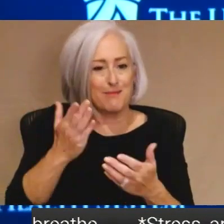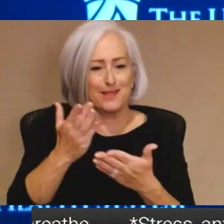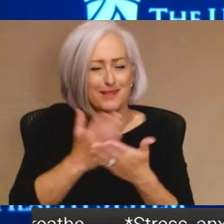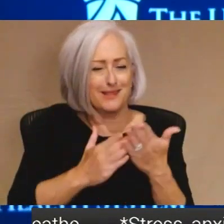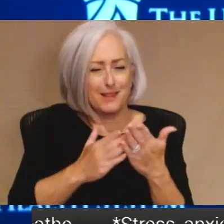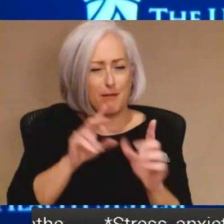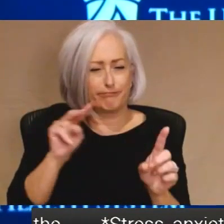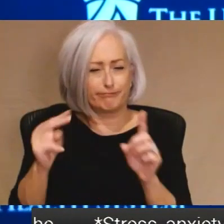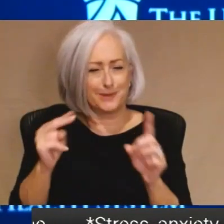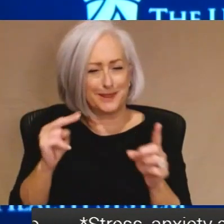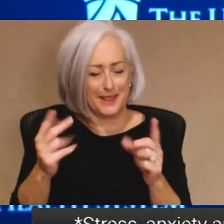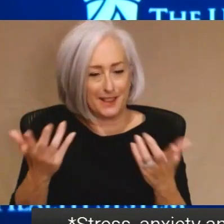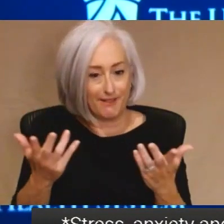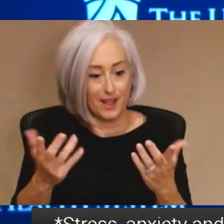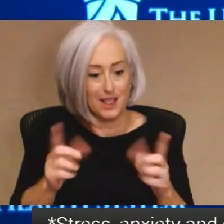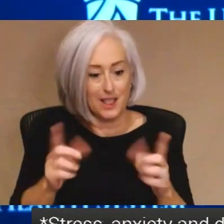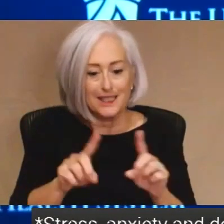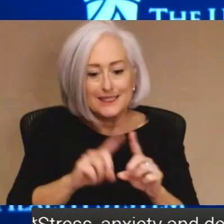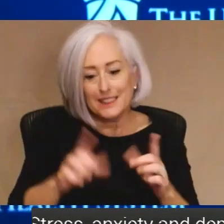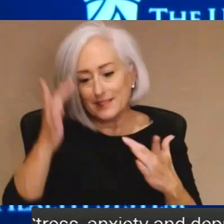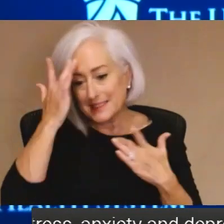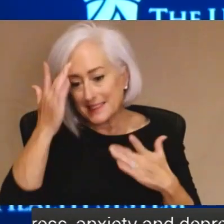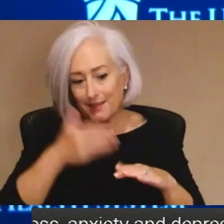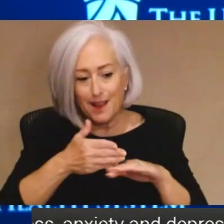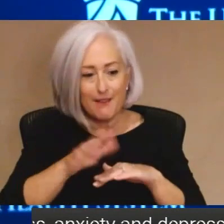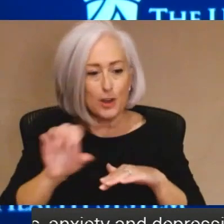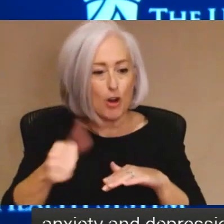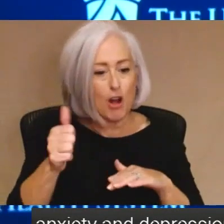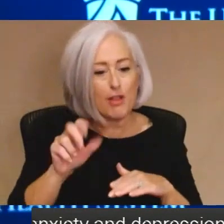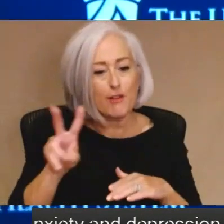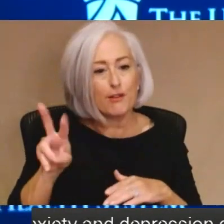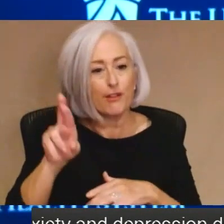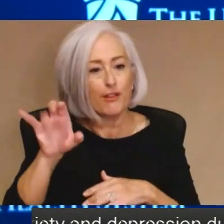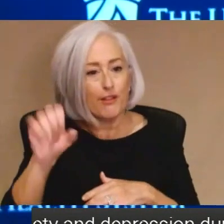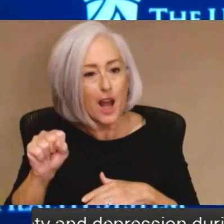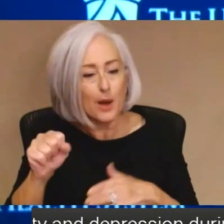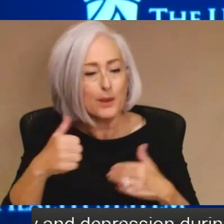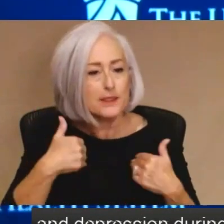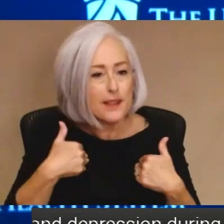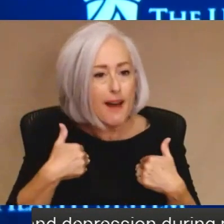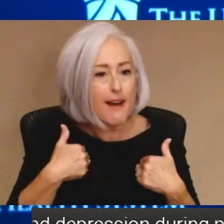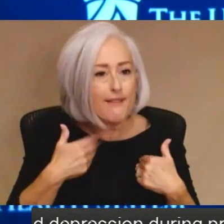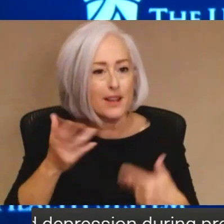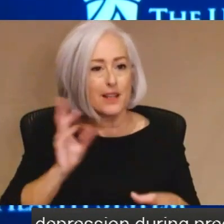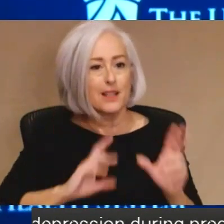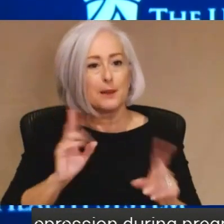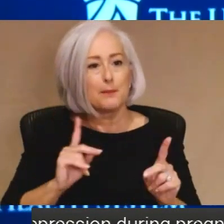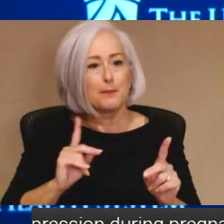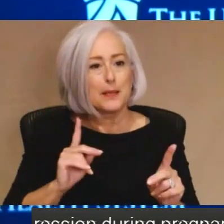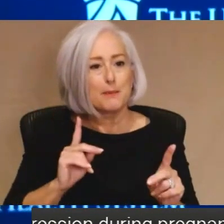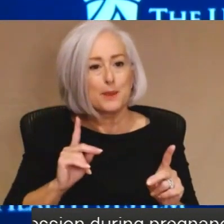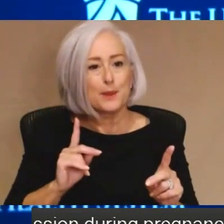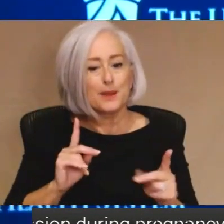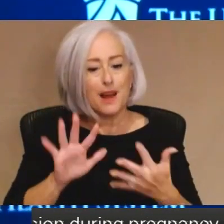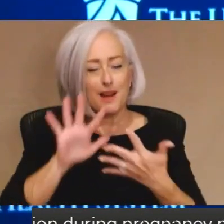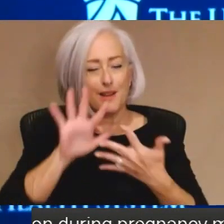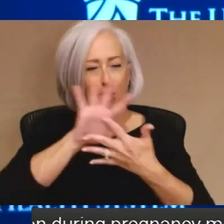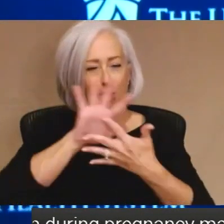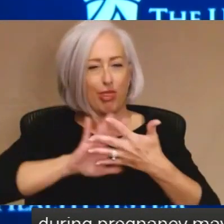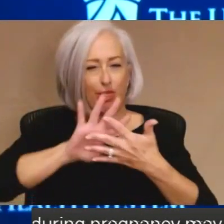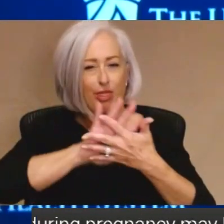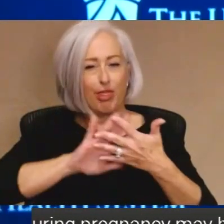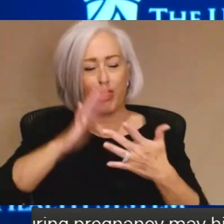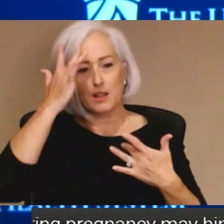different syndromes after other viruses where people just were thought of as kind of vague symptoms, not very specific, but